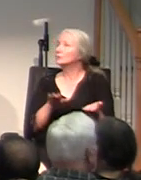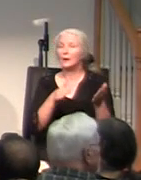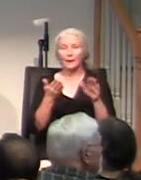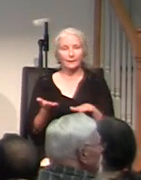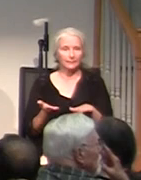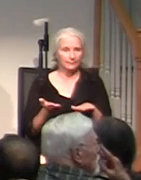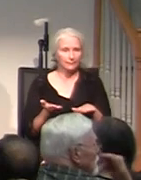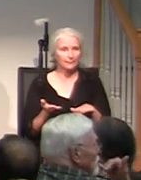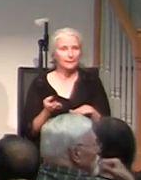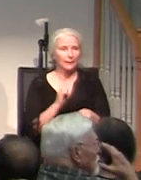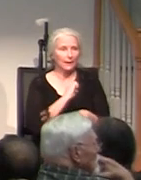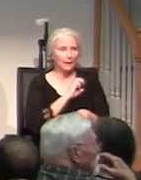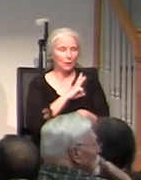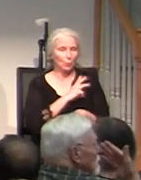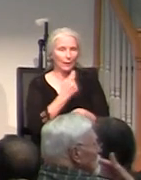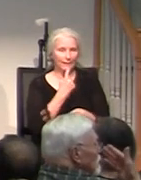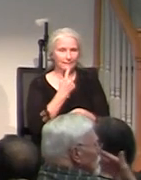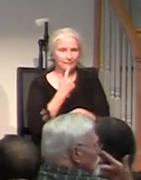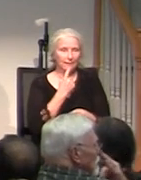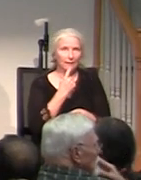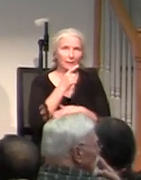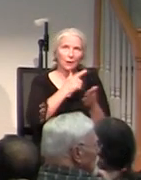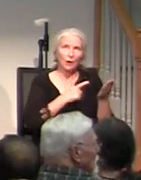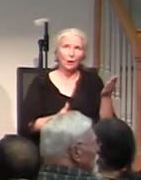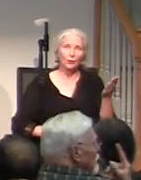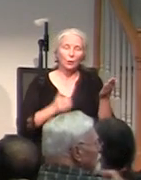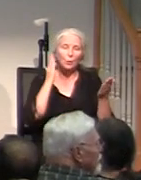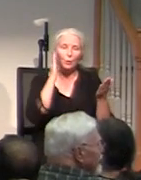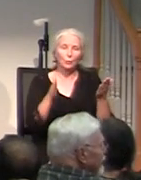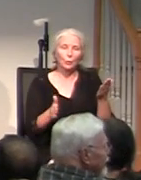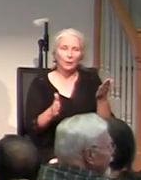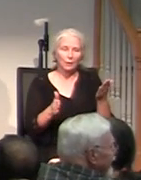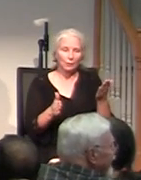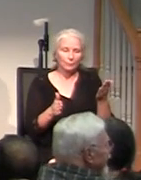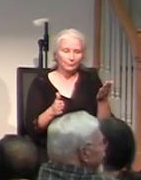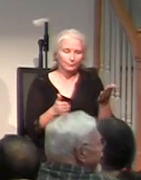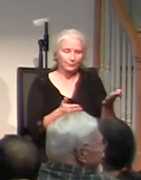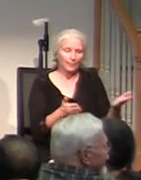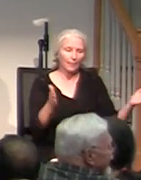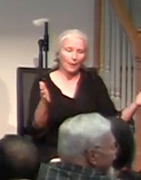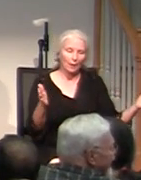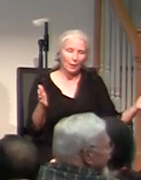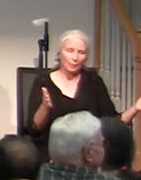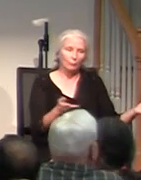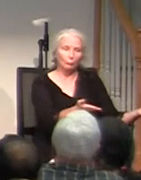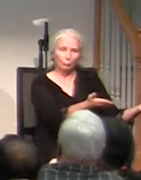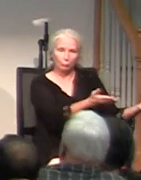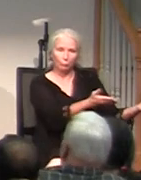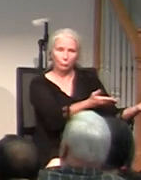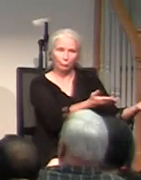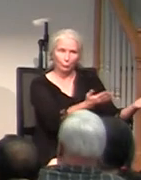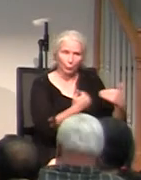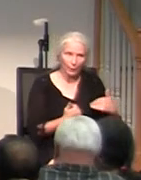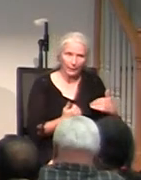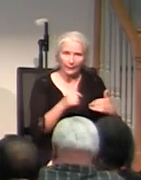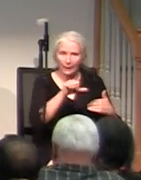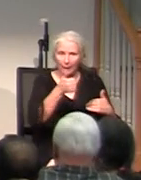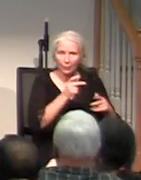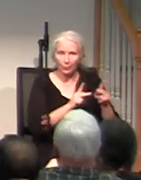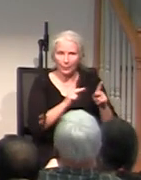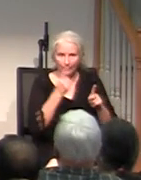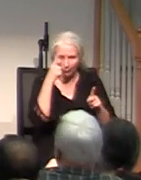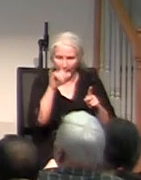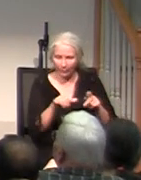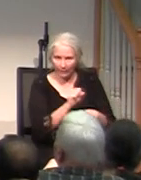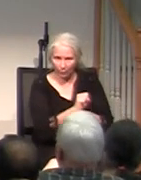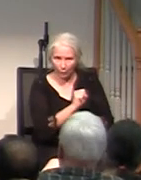to the work that had been missing. I think someone mentioned earlier today that James White had this sense that the Lord needed to